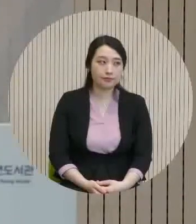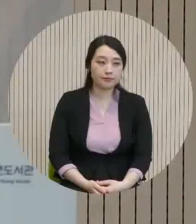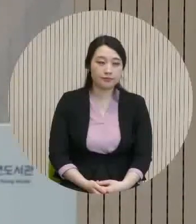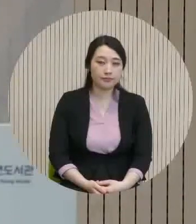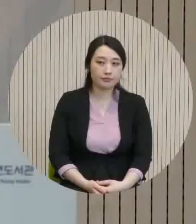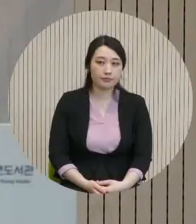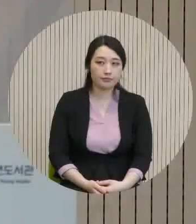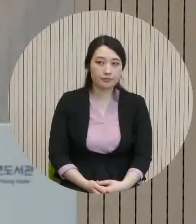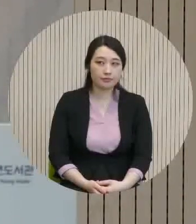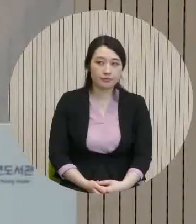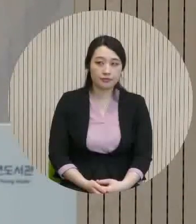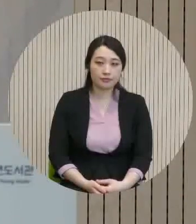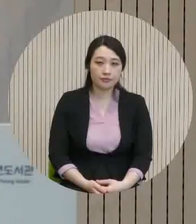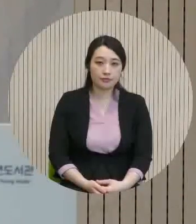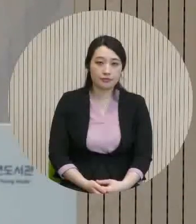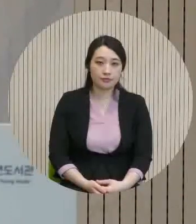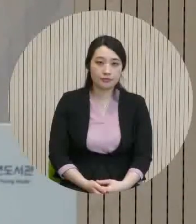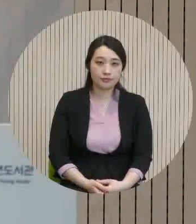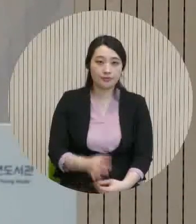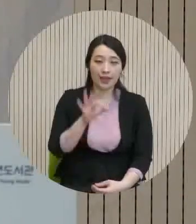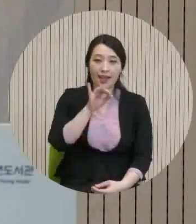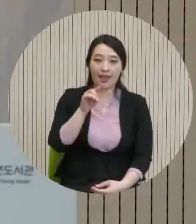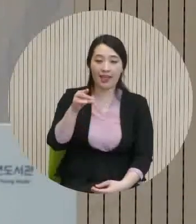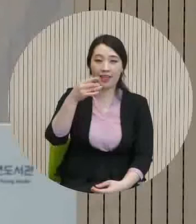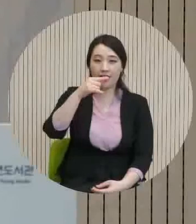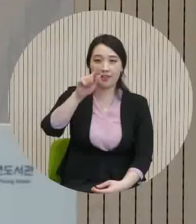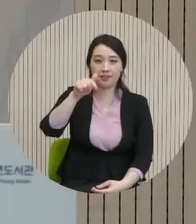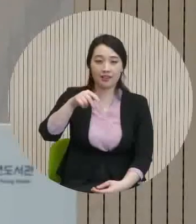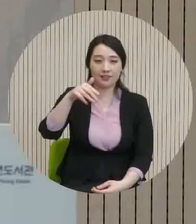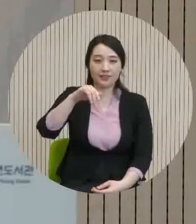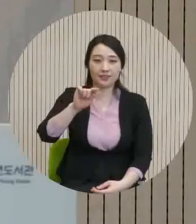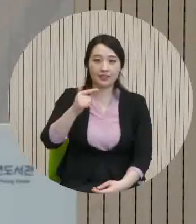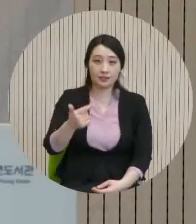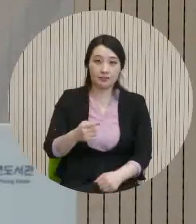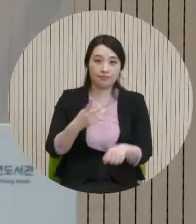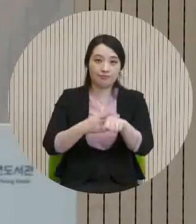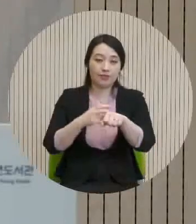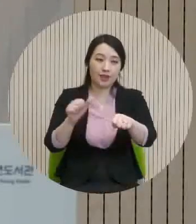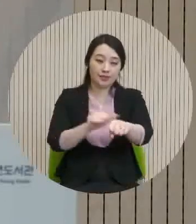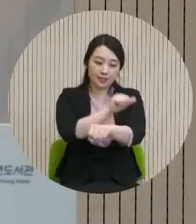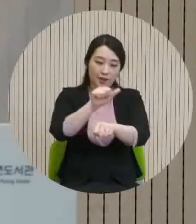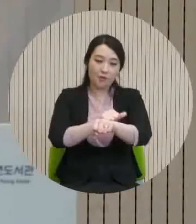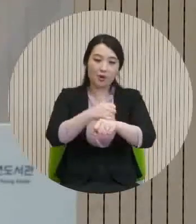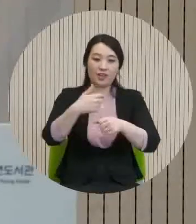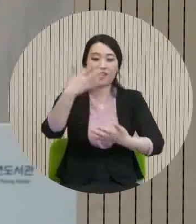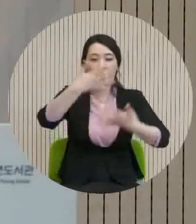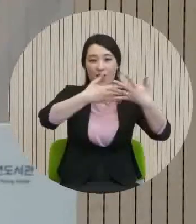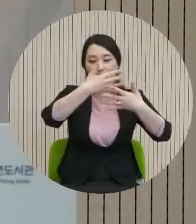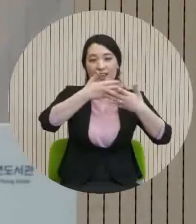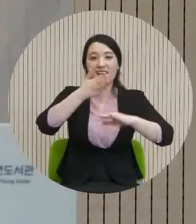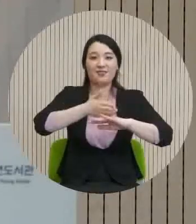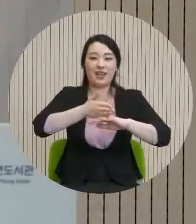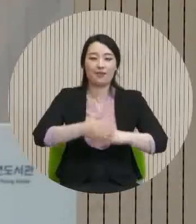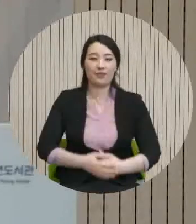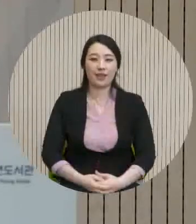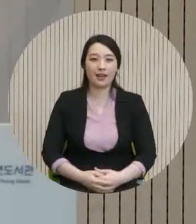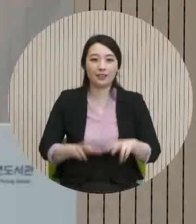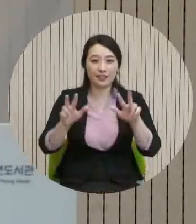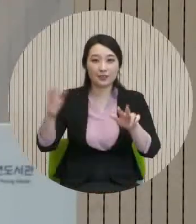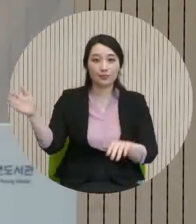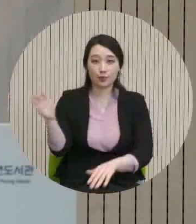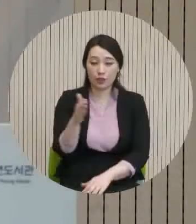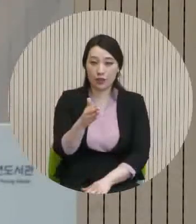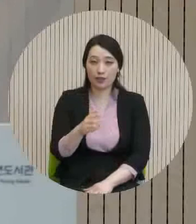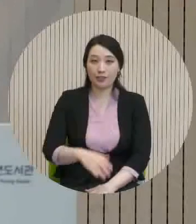Mr. Eric Chin, thank you very much for your video. From now, we'll have the